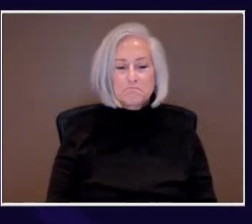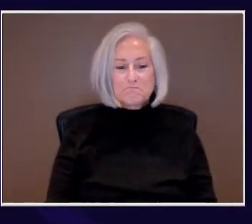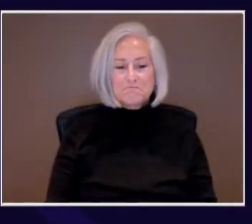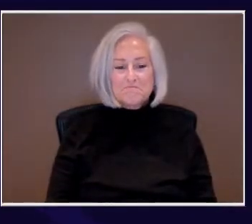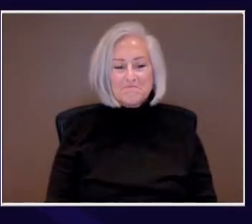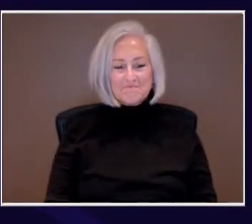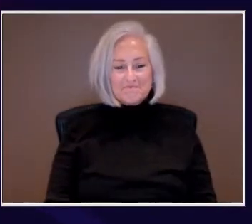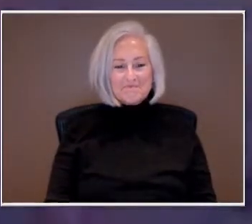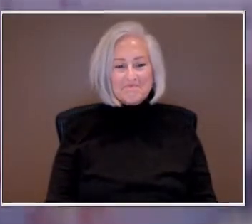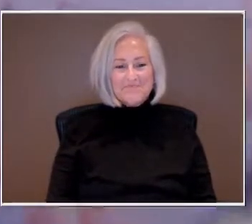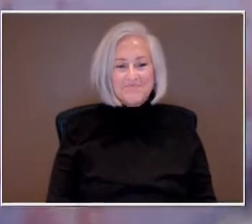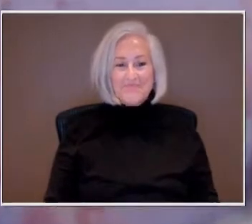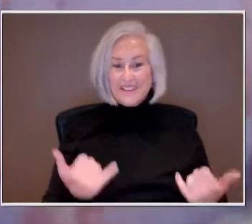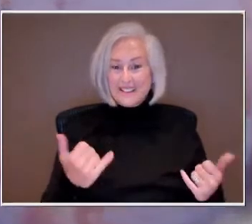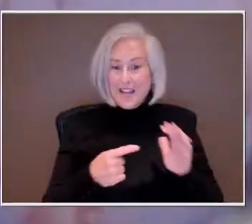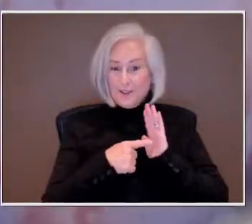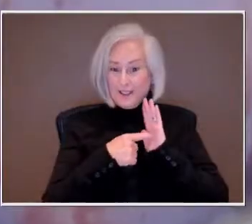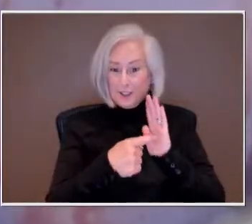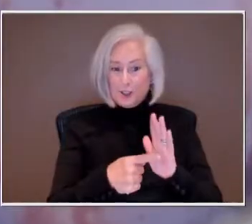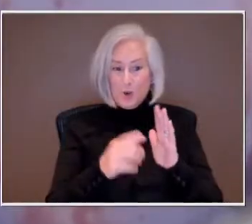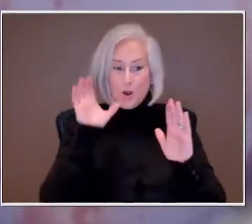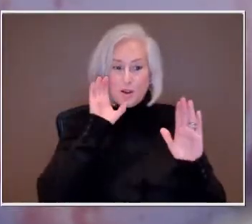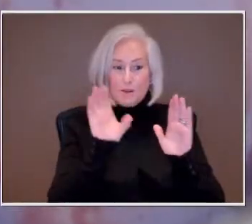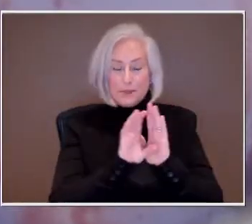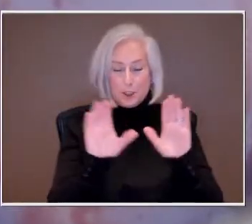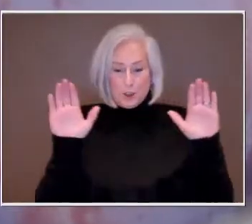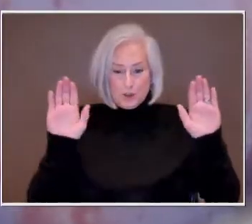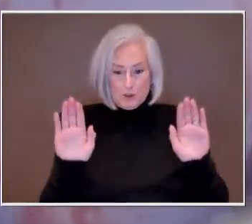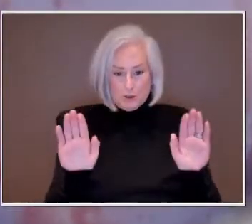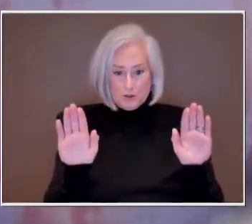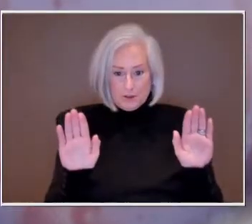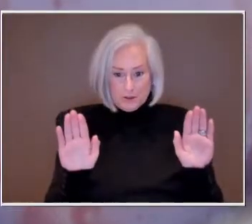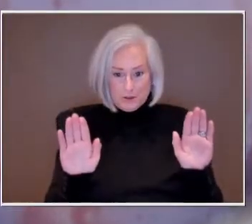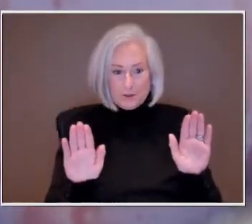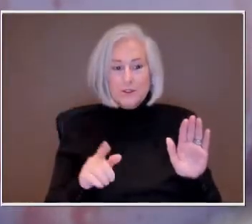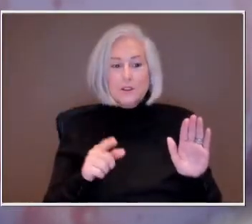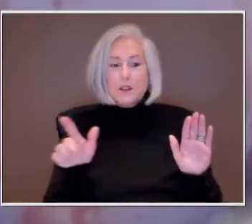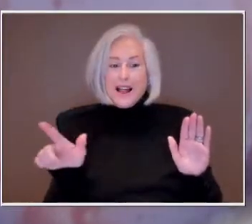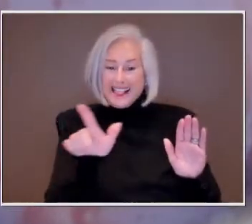images we'd love to share with our viewers. Again, these are medical images. On the left is Robert's